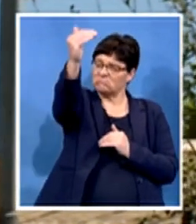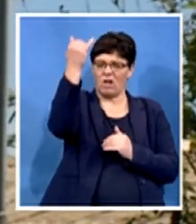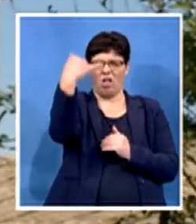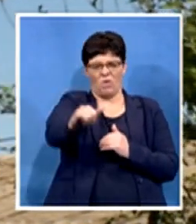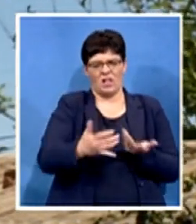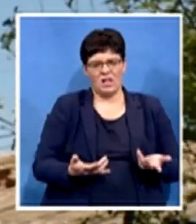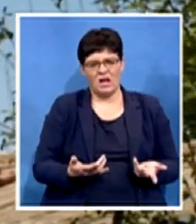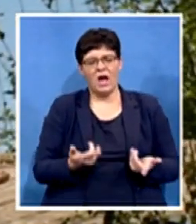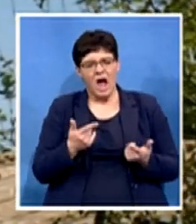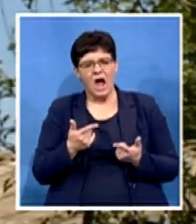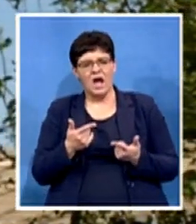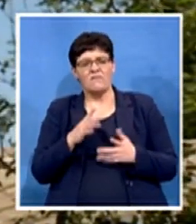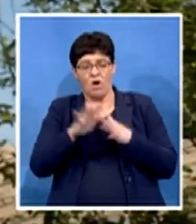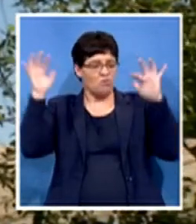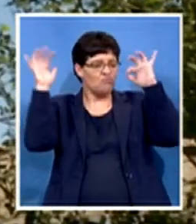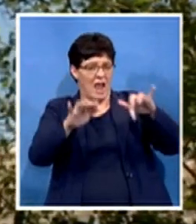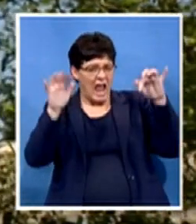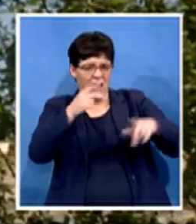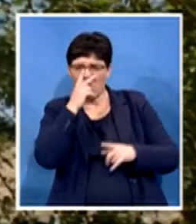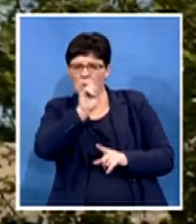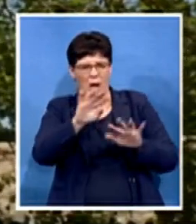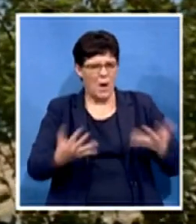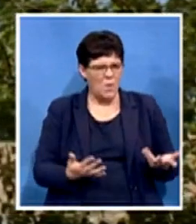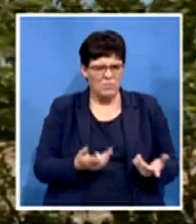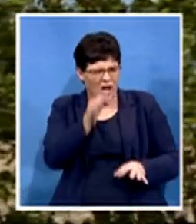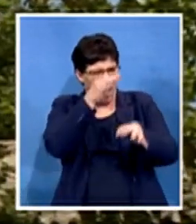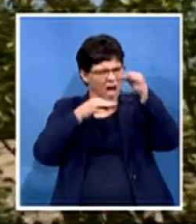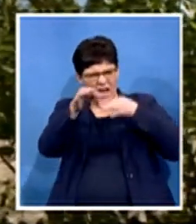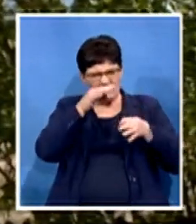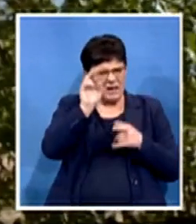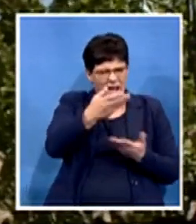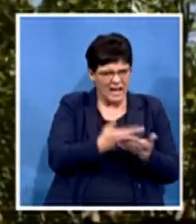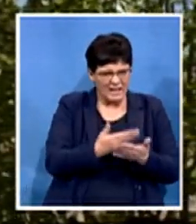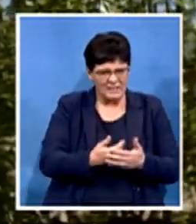raining and things like that. Can you take us through that? Hey, ma'am.